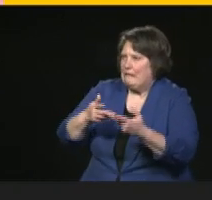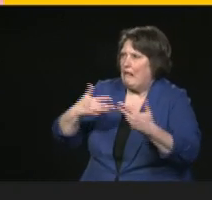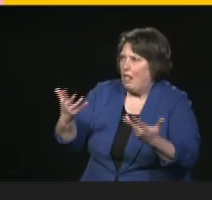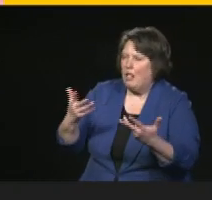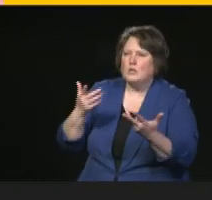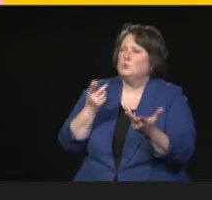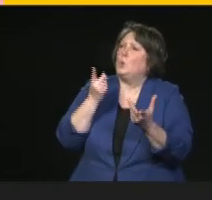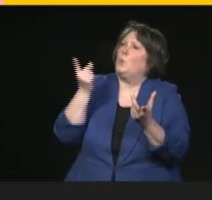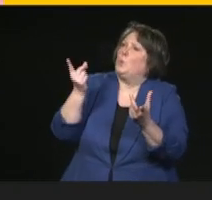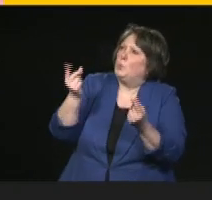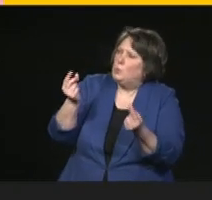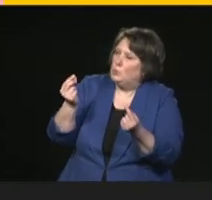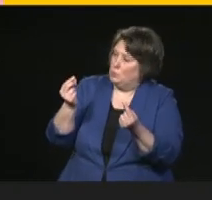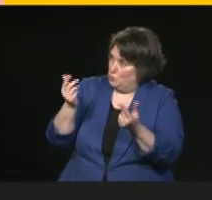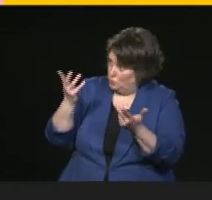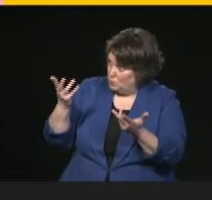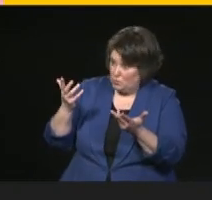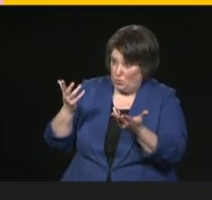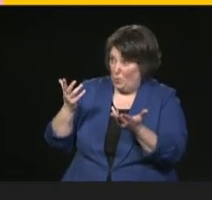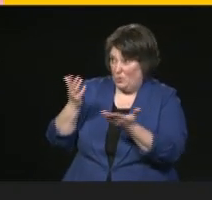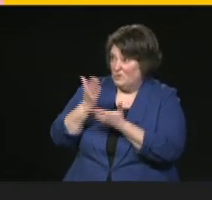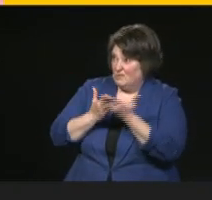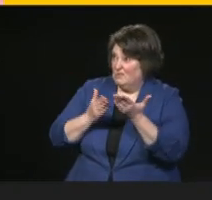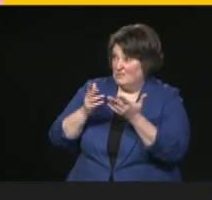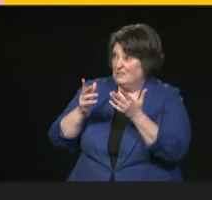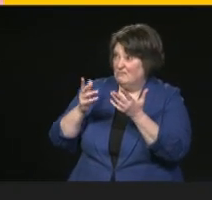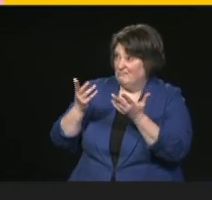not be able to be with their loved ones at this time?